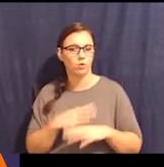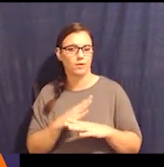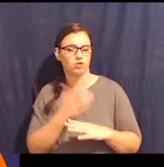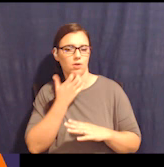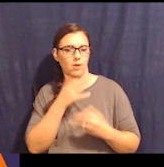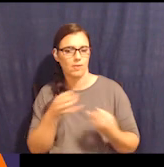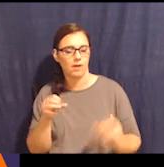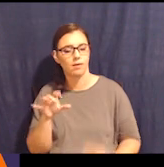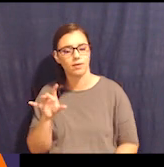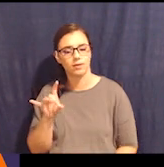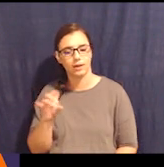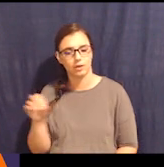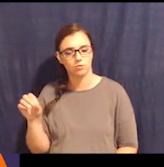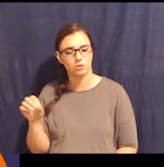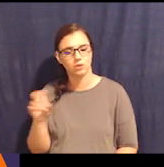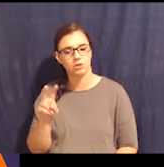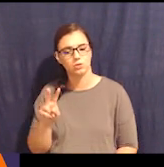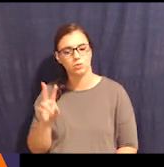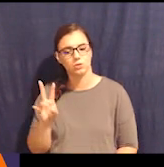1-800-273-TALK. That's